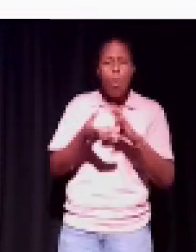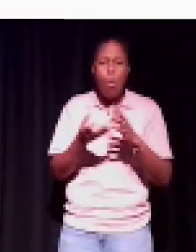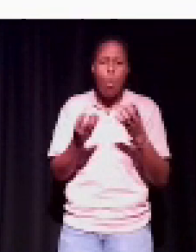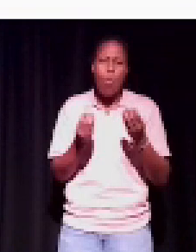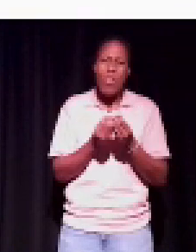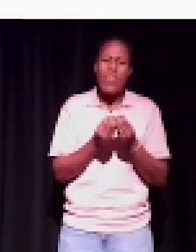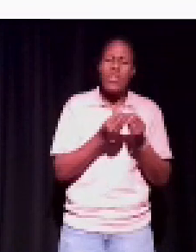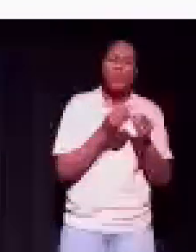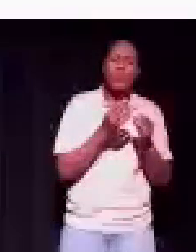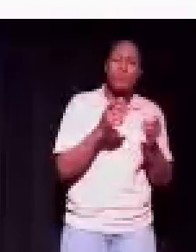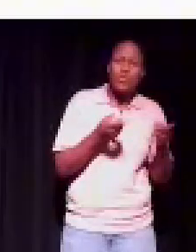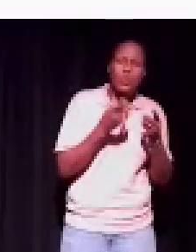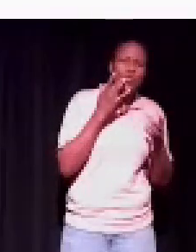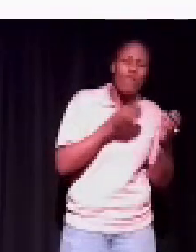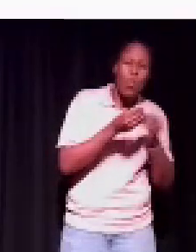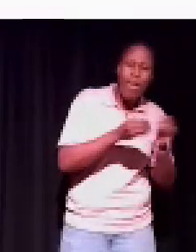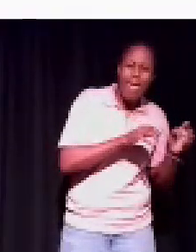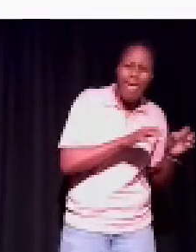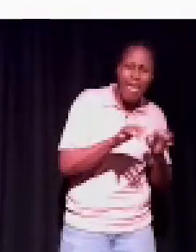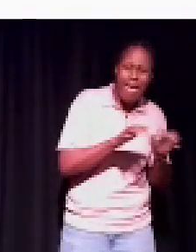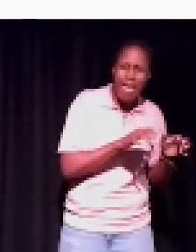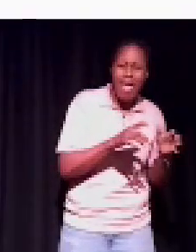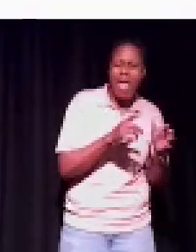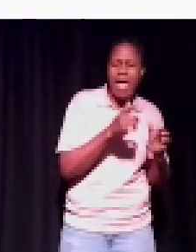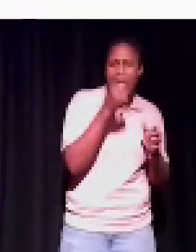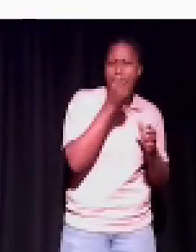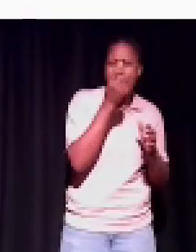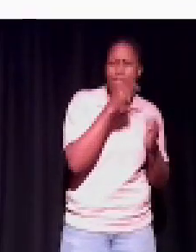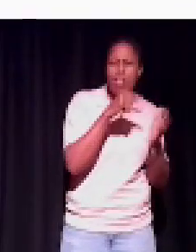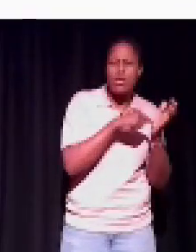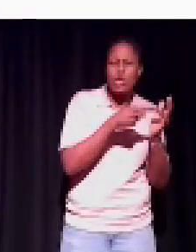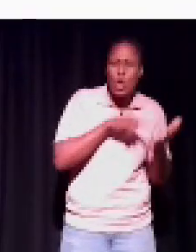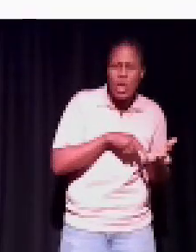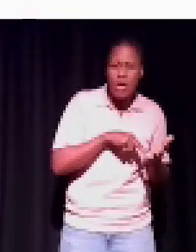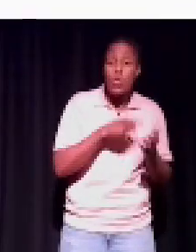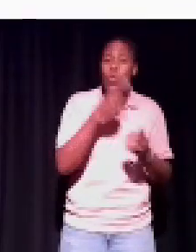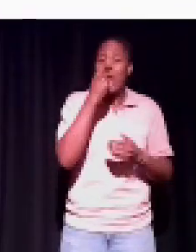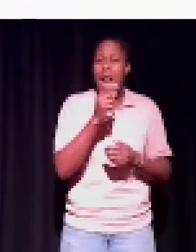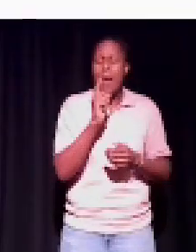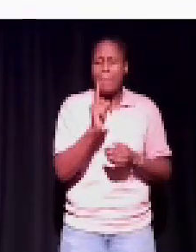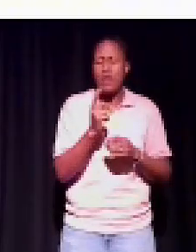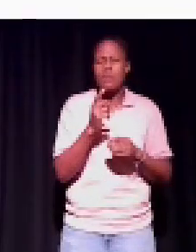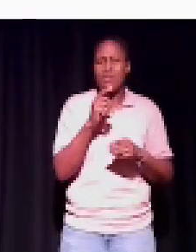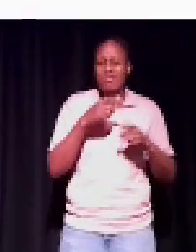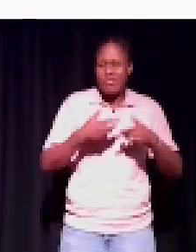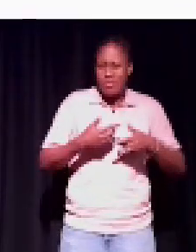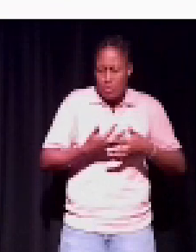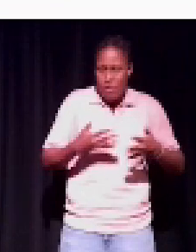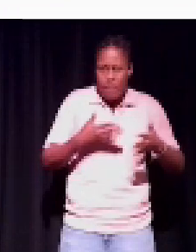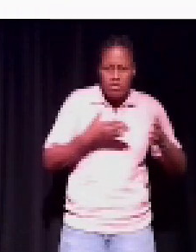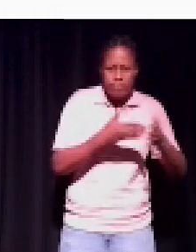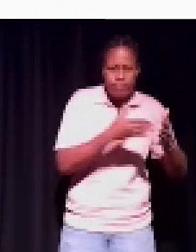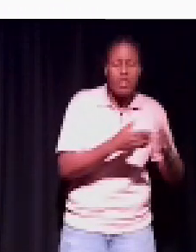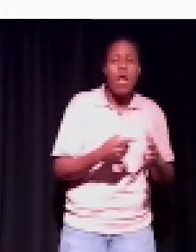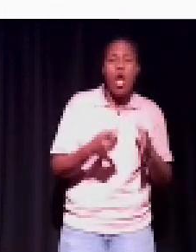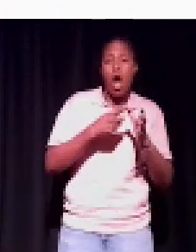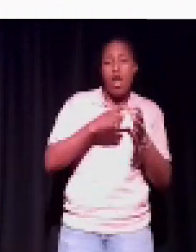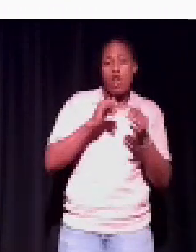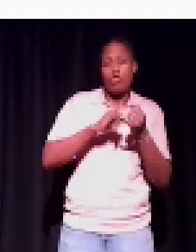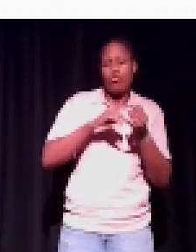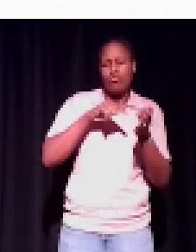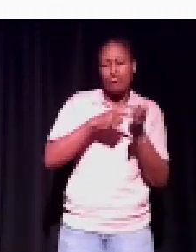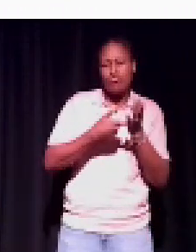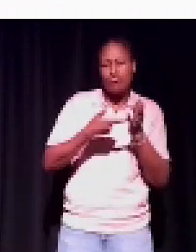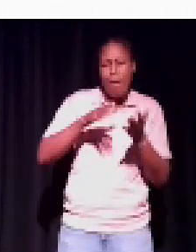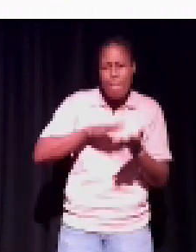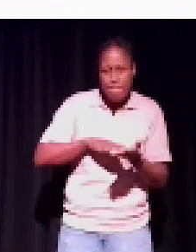possible, but it has recently become more difficult for some reason. Or the Arcana strum is actually a pure MIDI controller, but